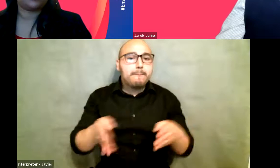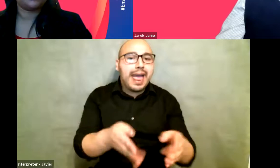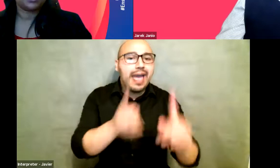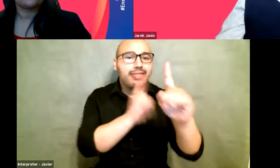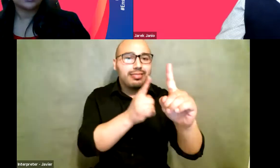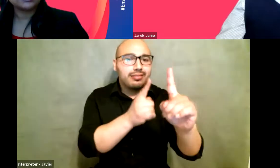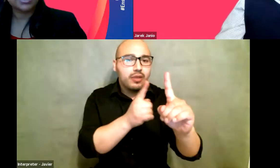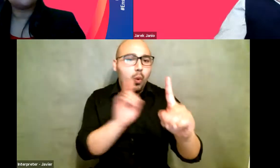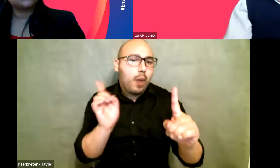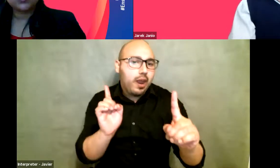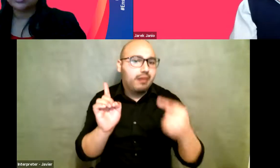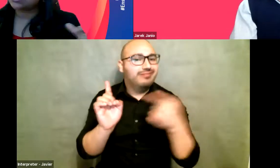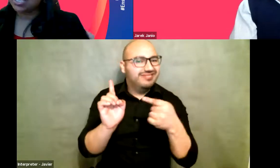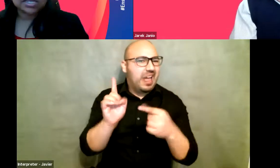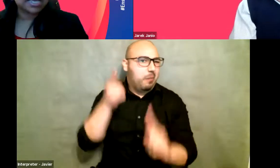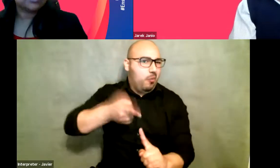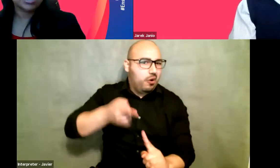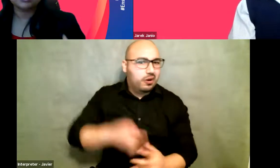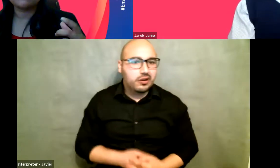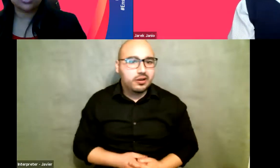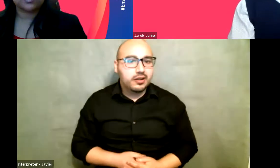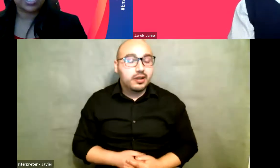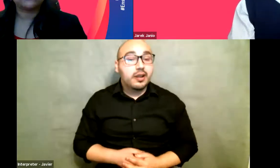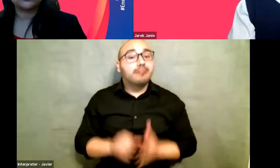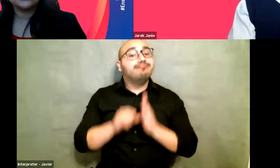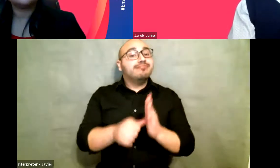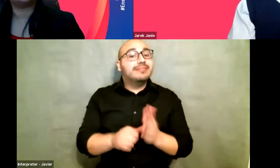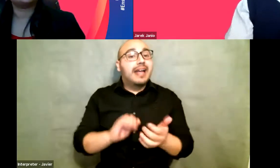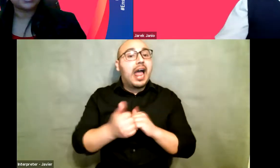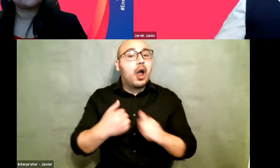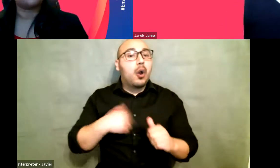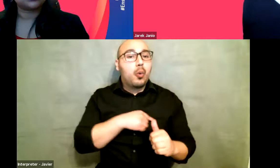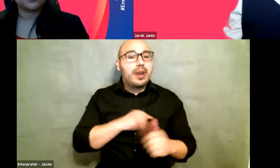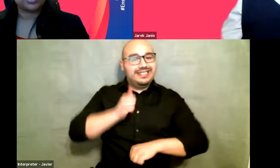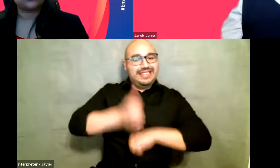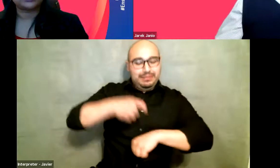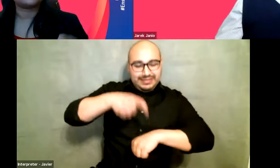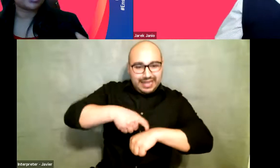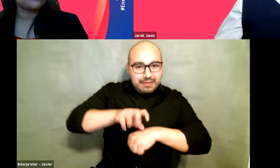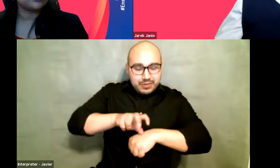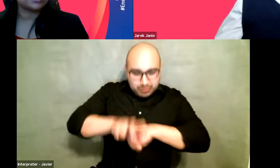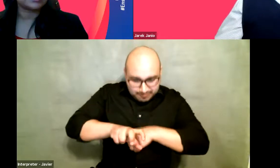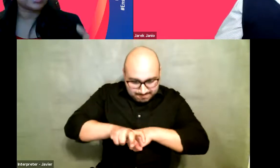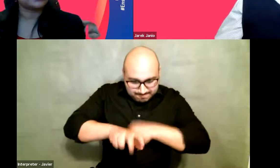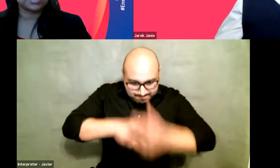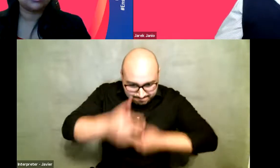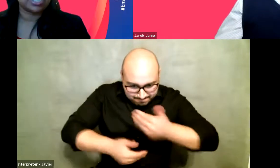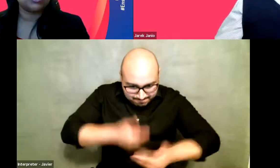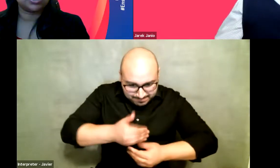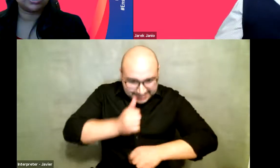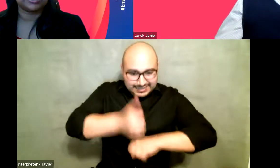to, right? And how do we, again, take the time, put in the effort to design those pathways carefully